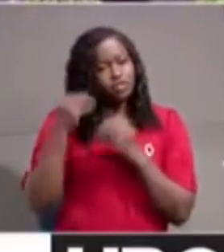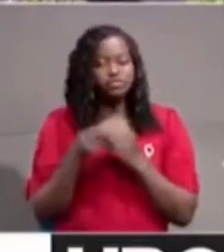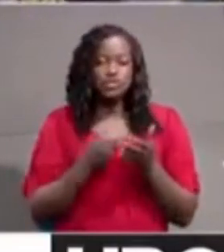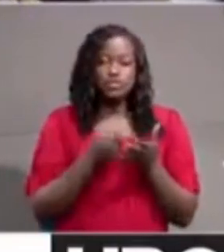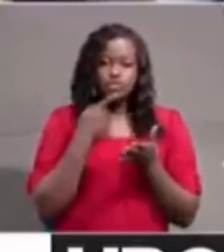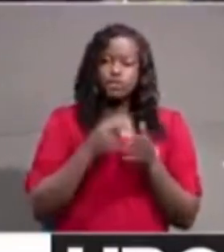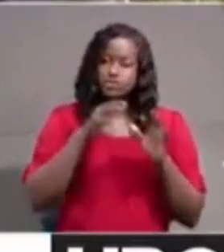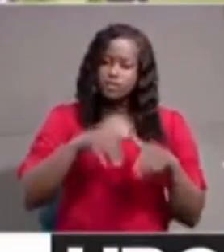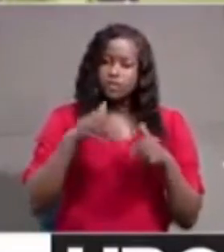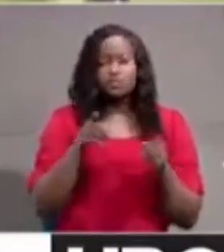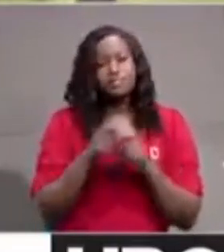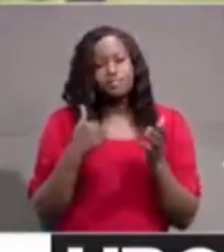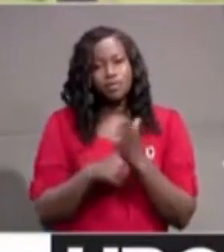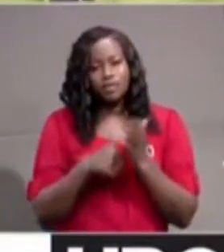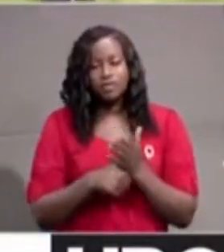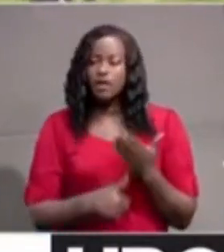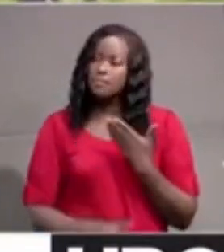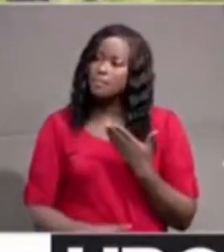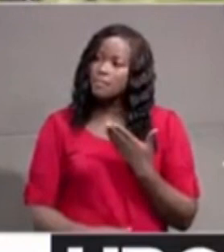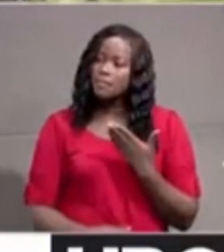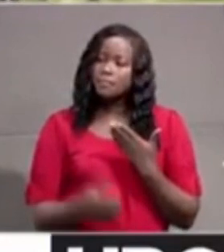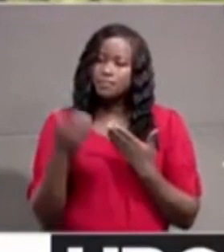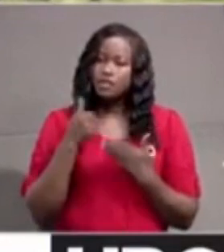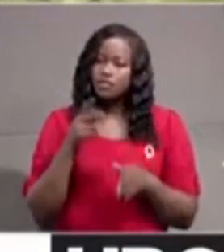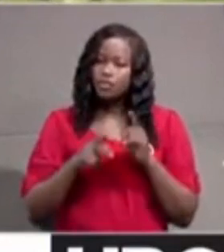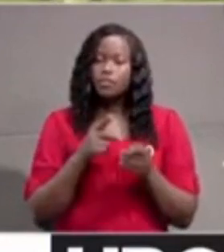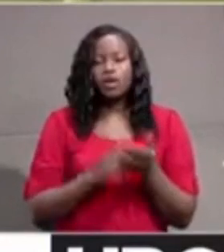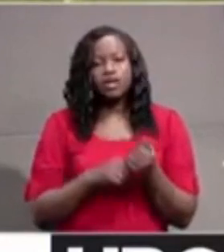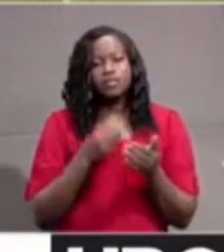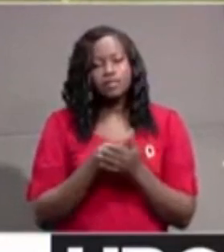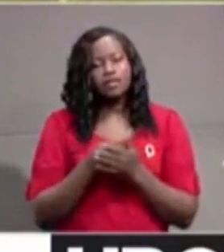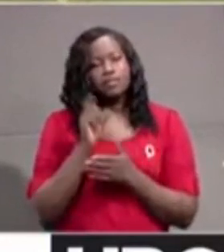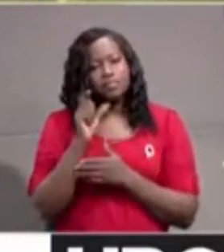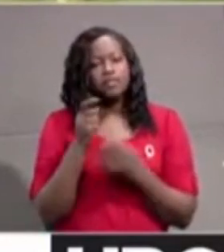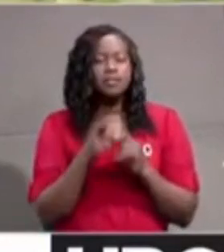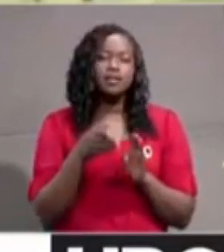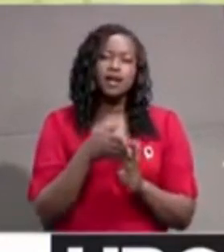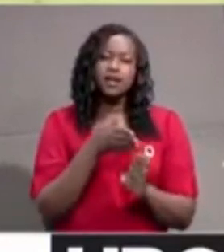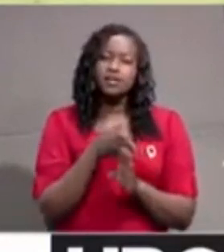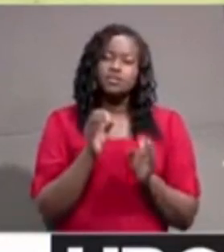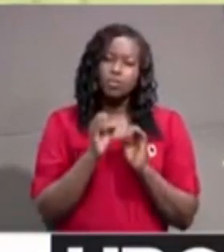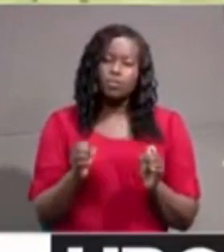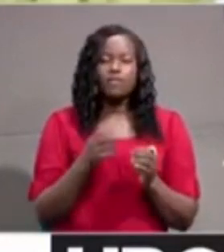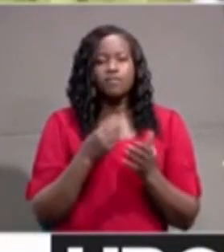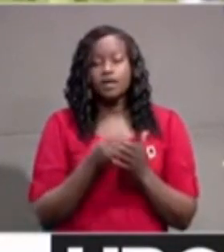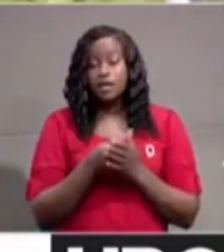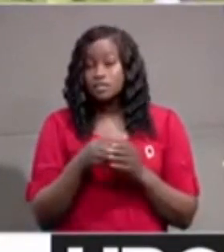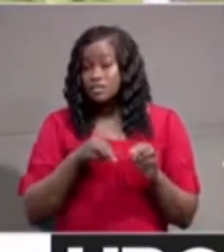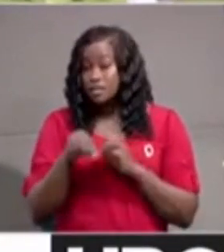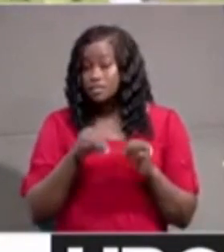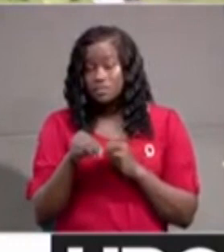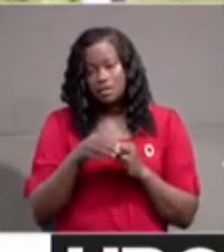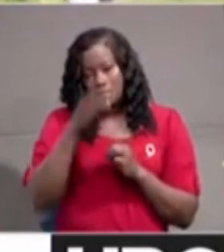farmers remained a problem. People are getting a lot of money, but because they had no guidance, financial